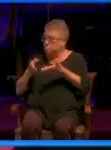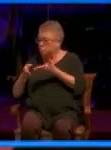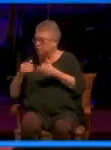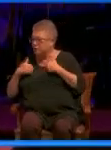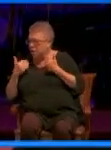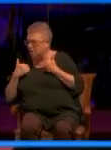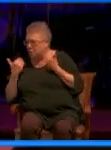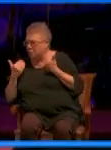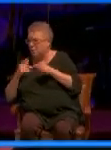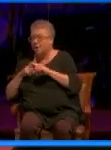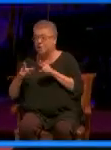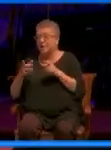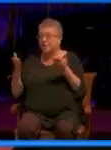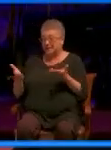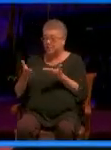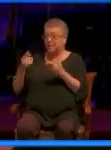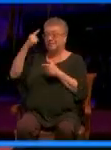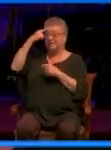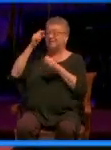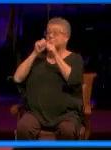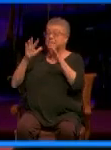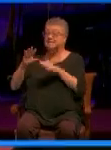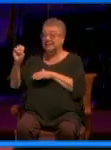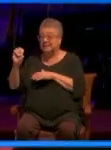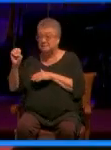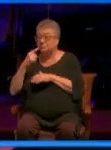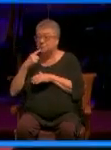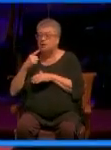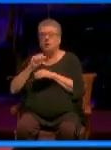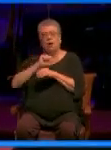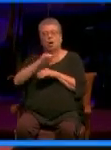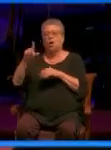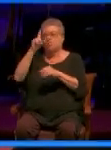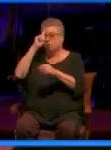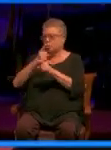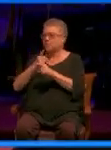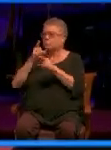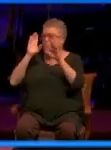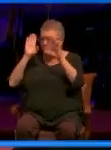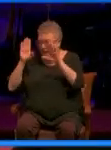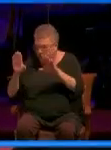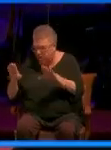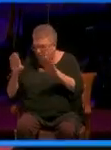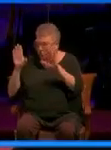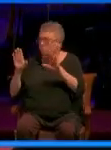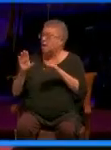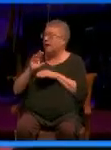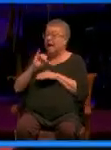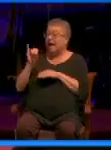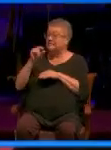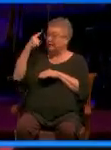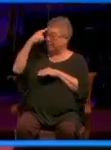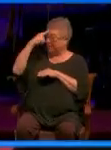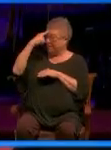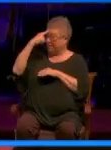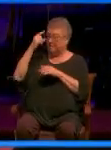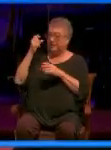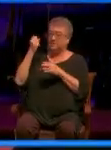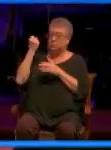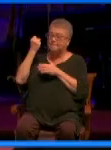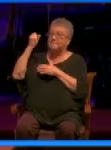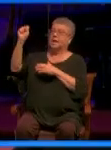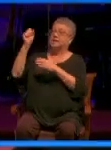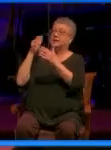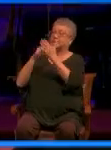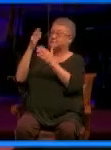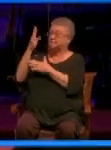But here, he thinks he's blessing Esau by saying, may all your brothers bow down to you. Isaac thinks he's rebelling against the way of